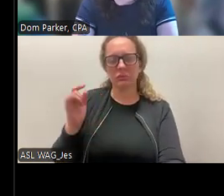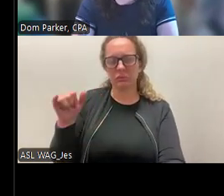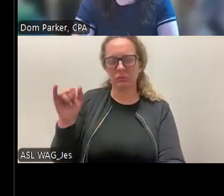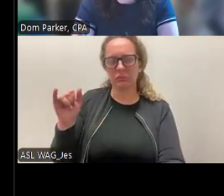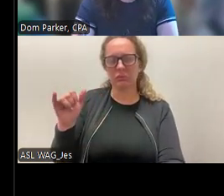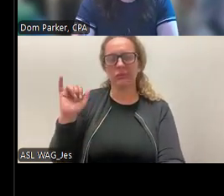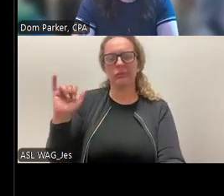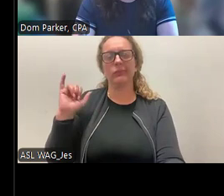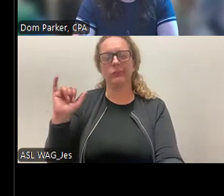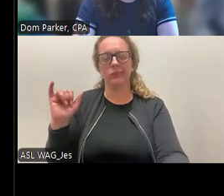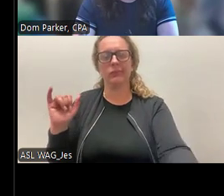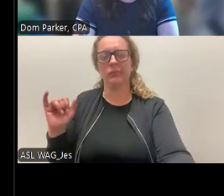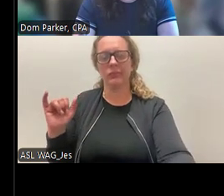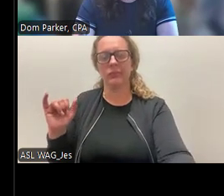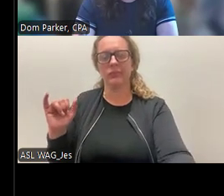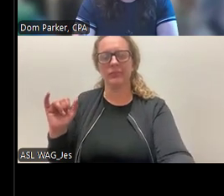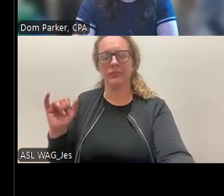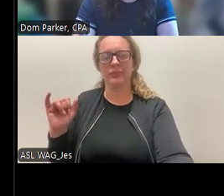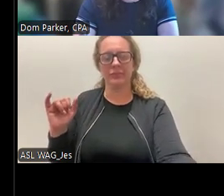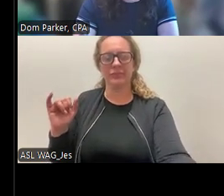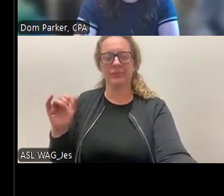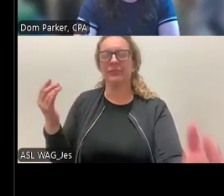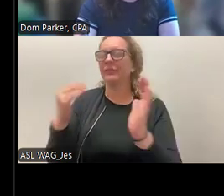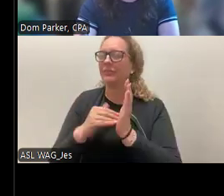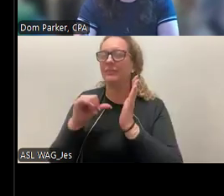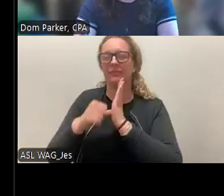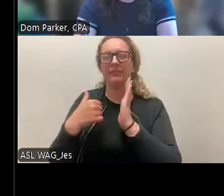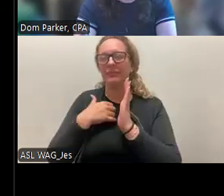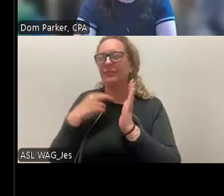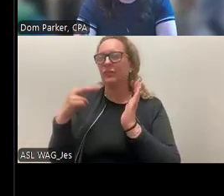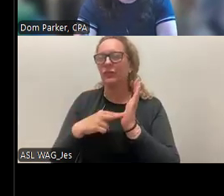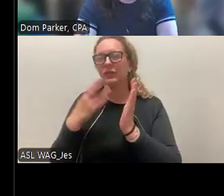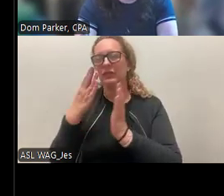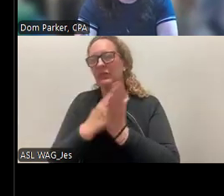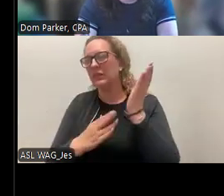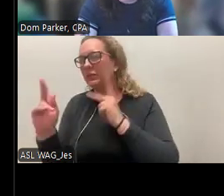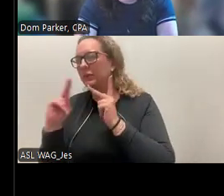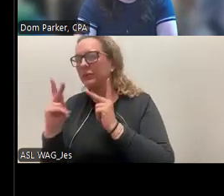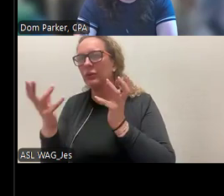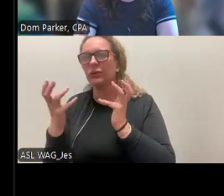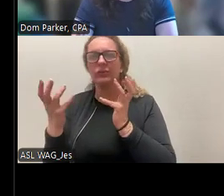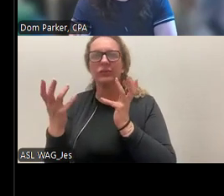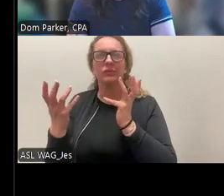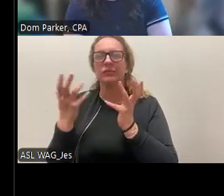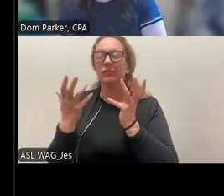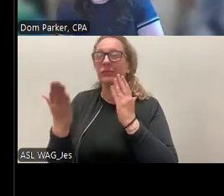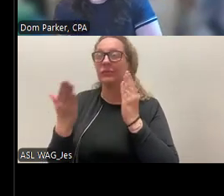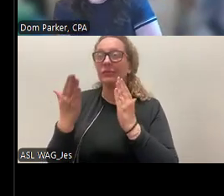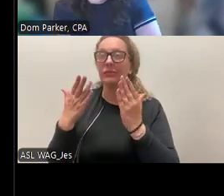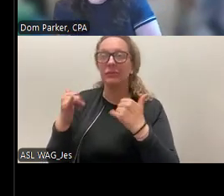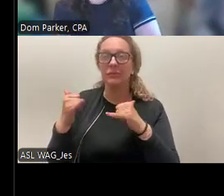Okay. Yes. Again, just having a look. So, some people might